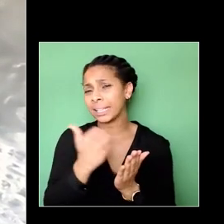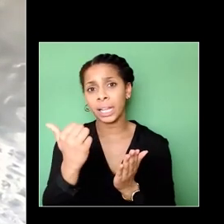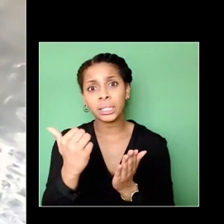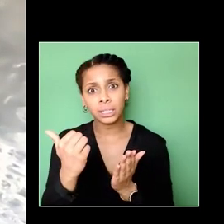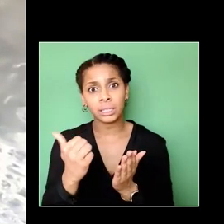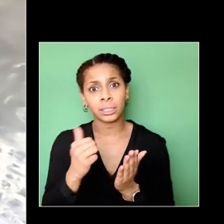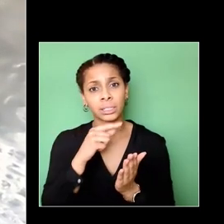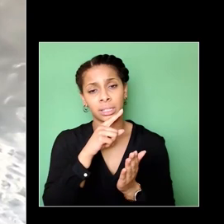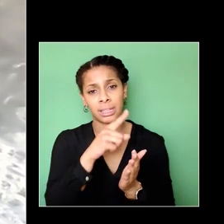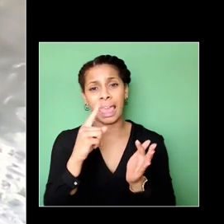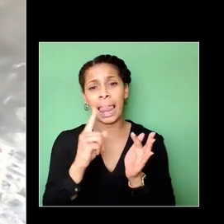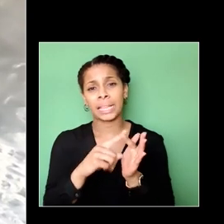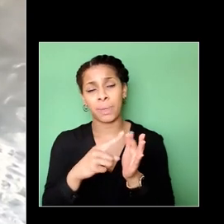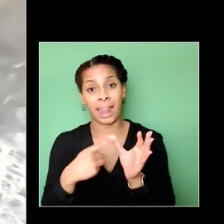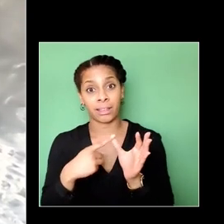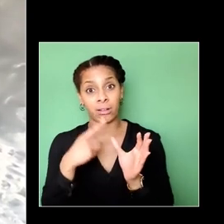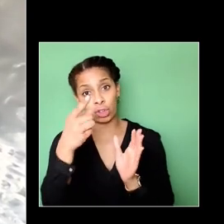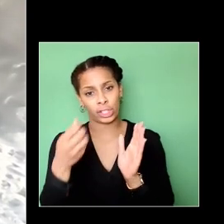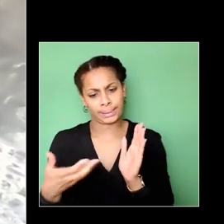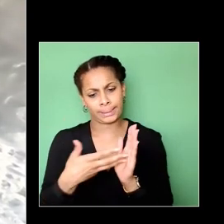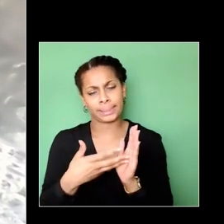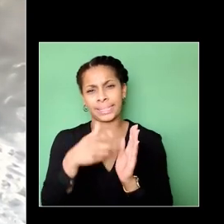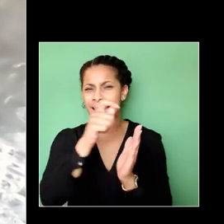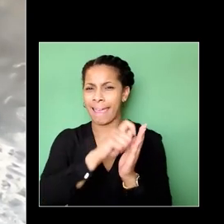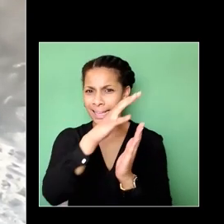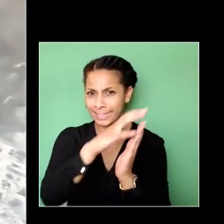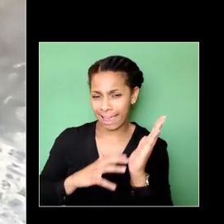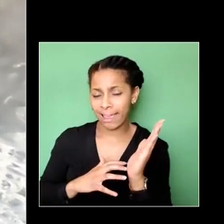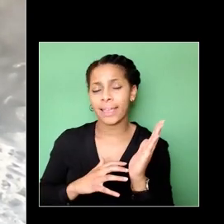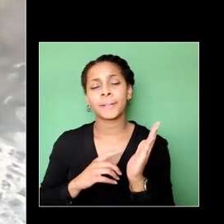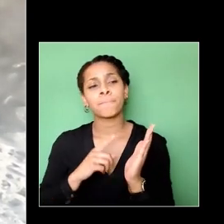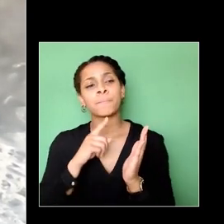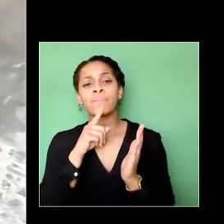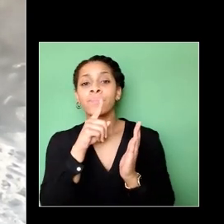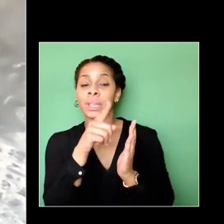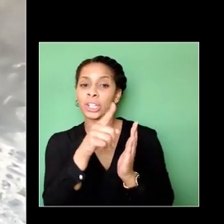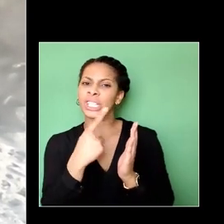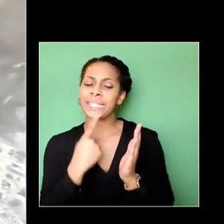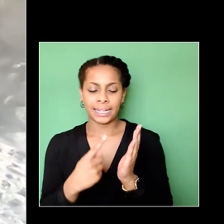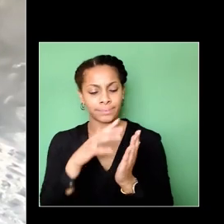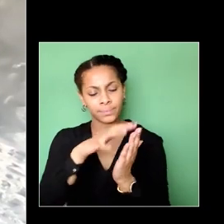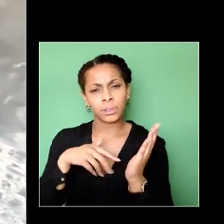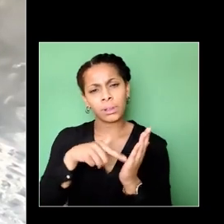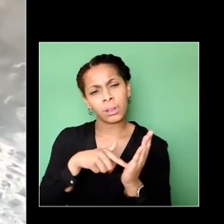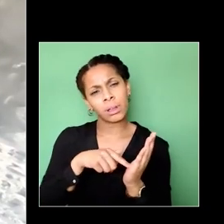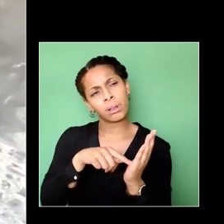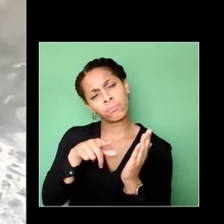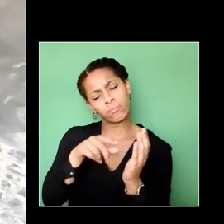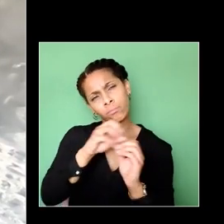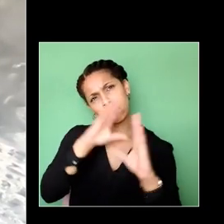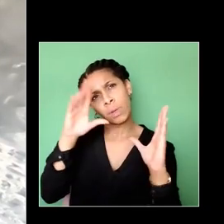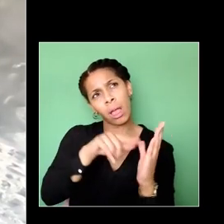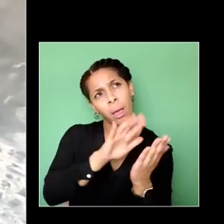an essay. And she says in that essay, is what the poem or the painting gives us the